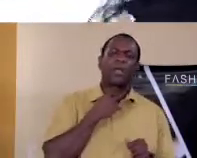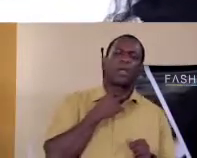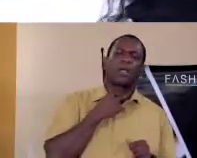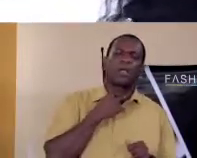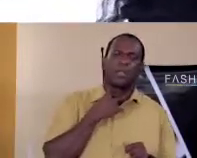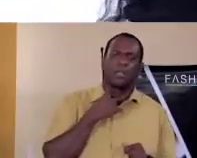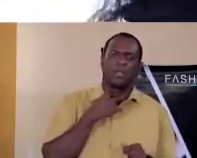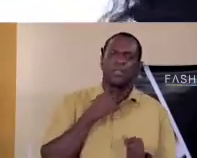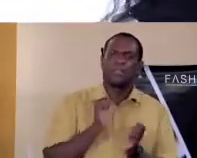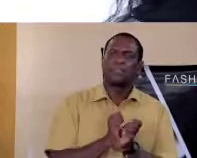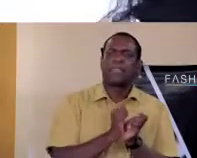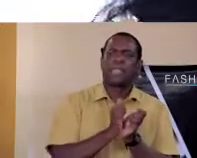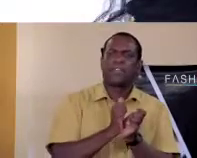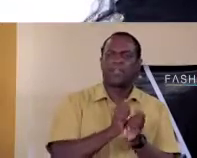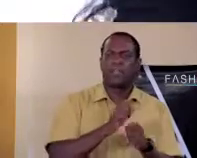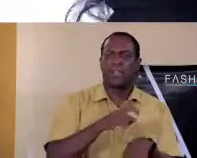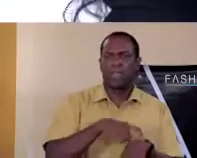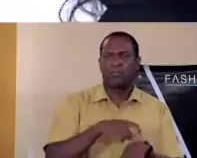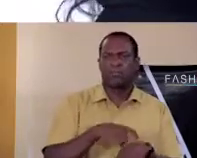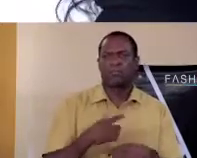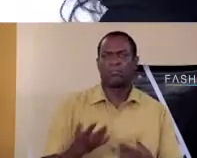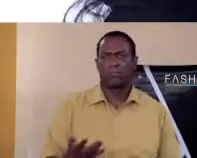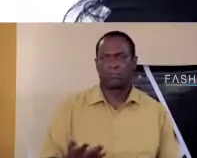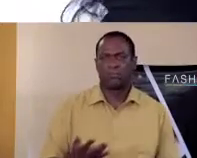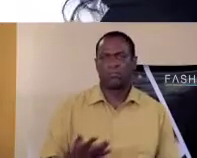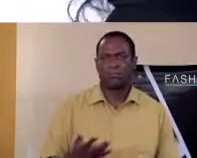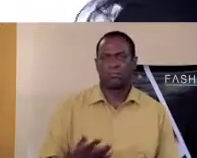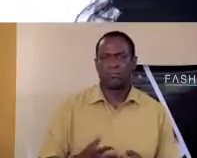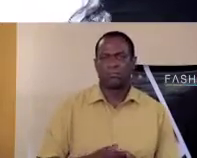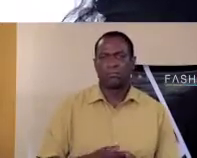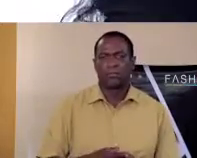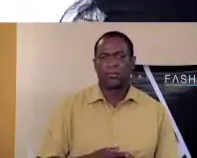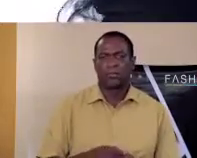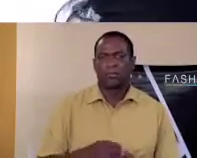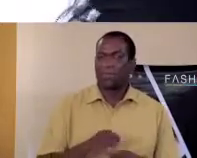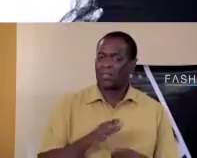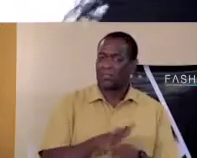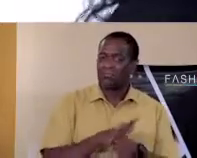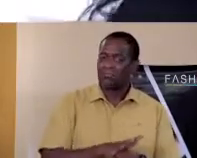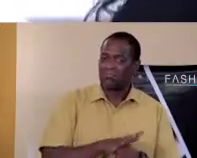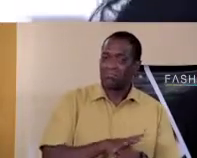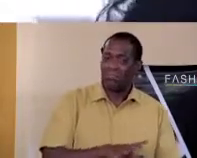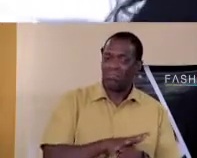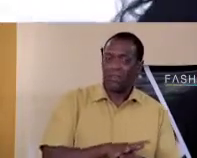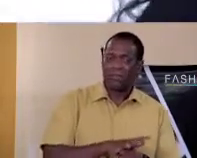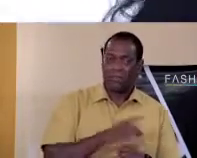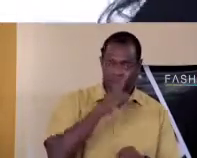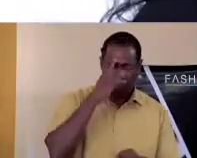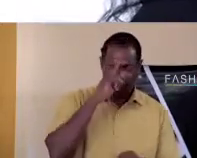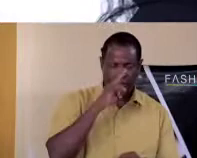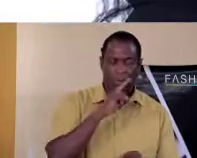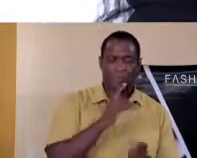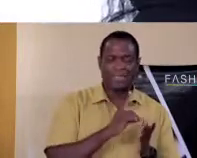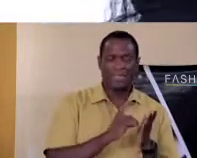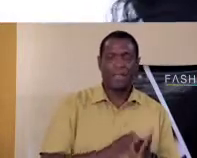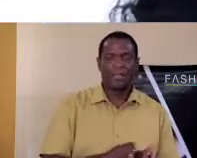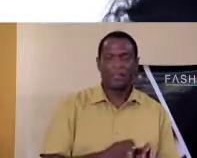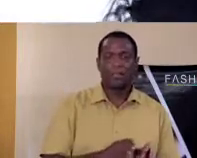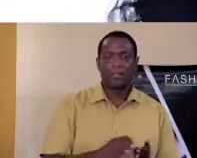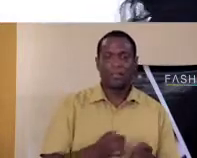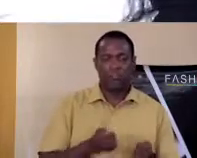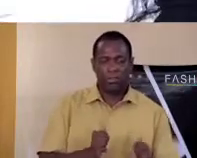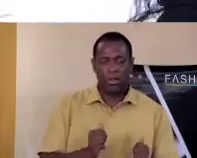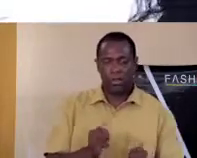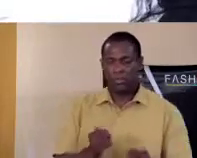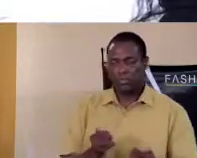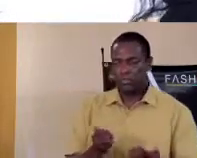And that is in itself a social pressure on a designer in terms of what they do and what they present to the world and in terms